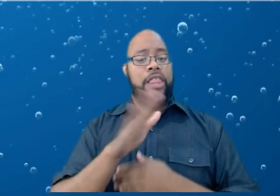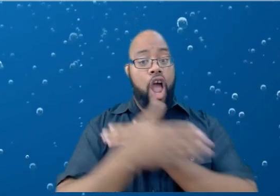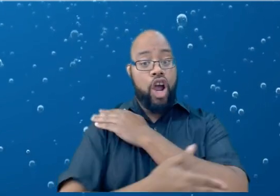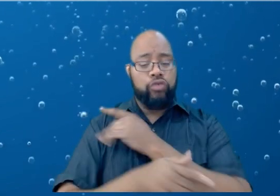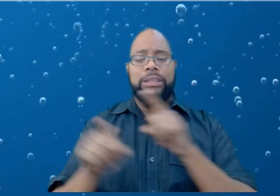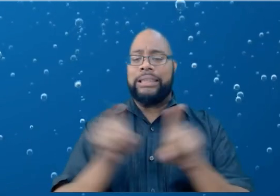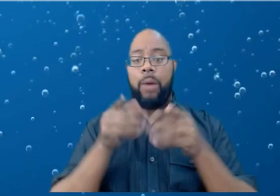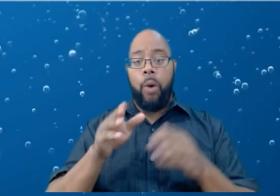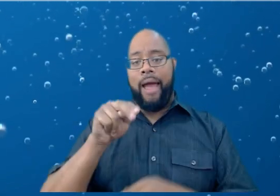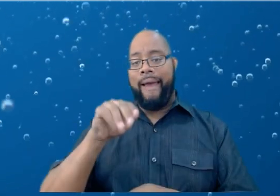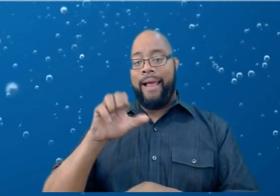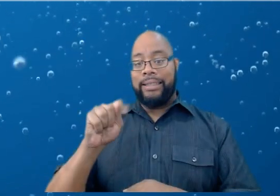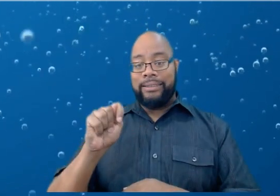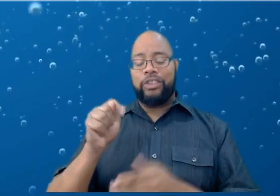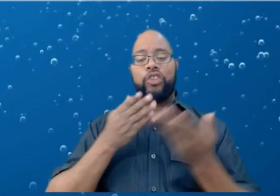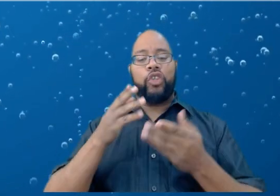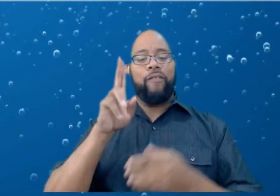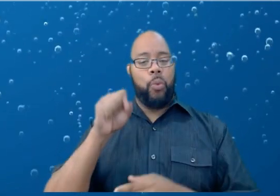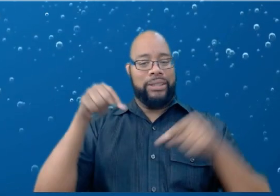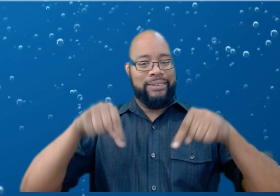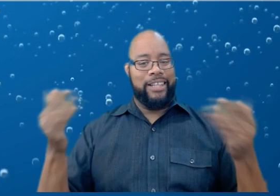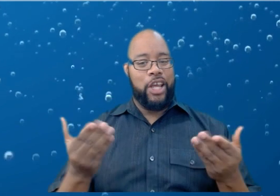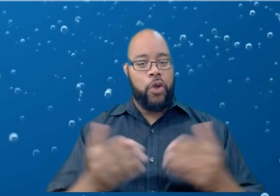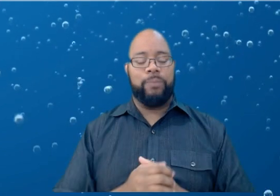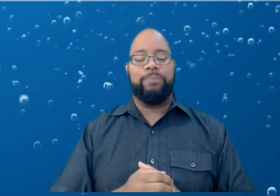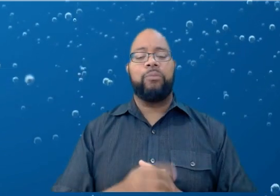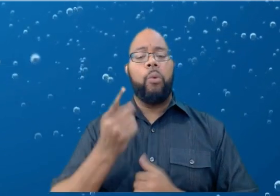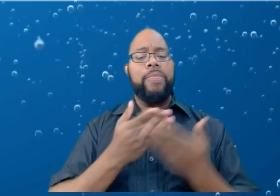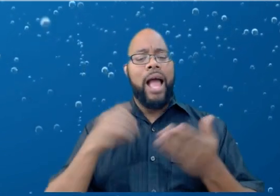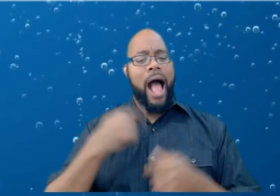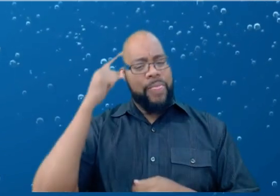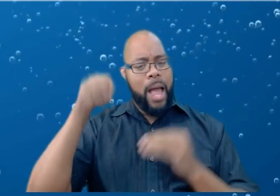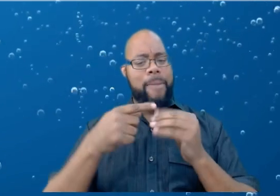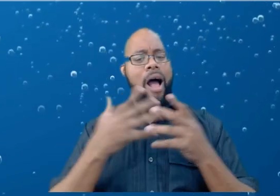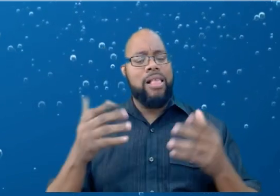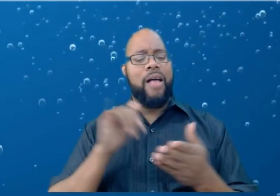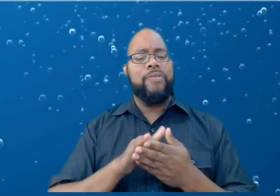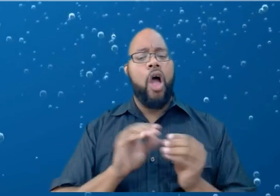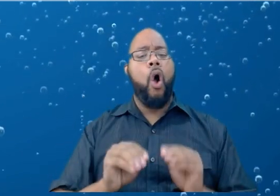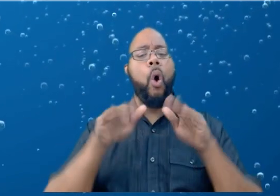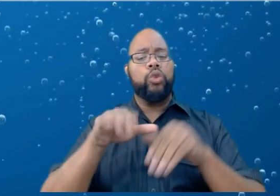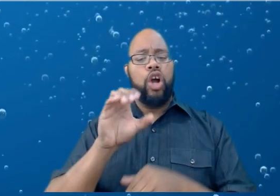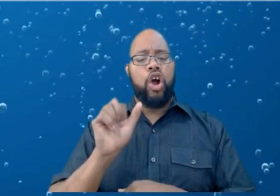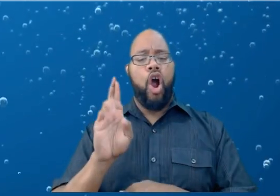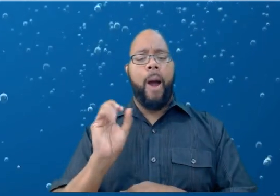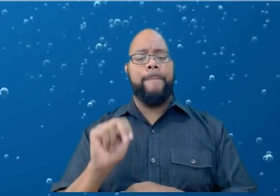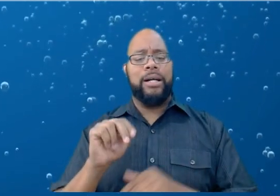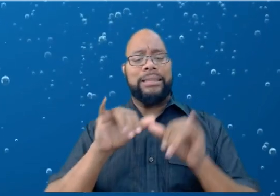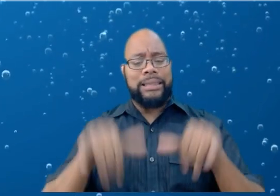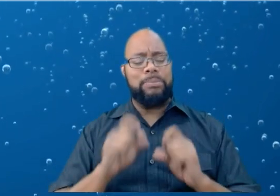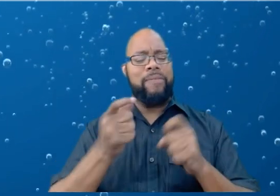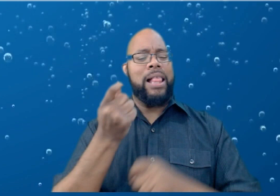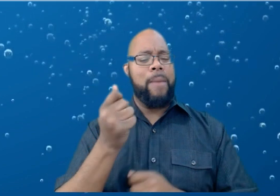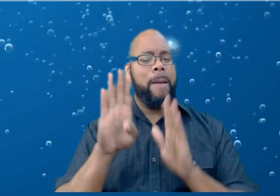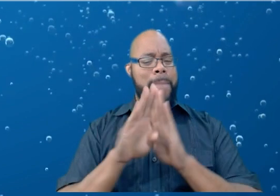are serving their nations the same way that NIST serves the United States. One thing that I think about a lot is the ocean carbon system.